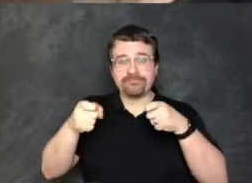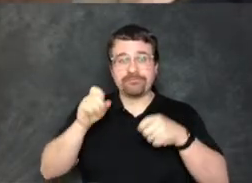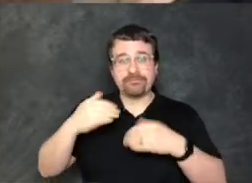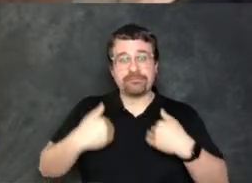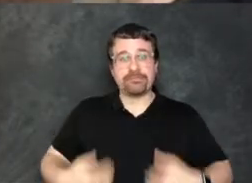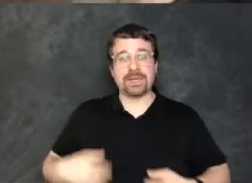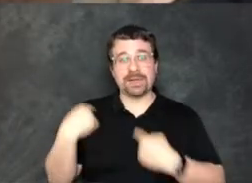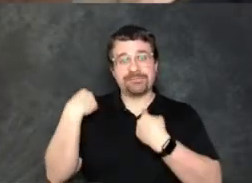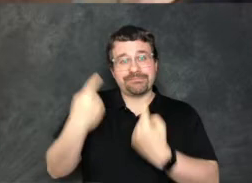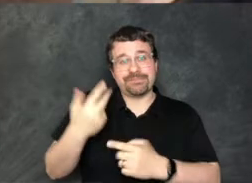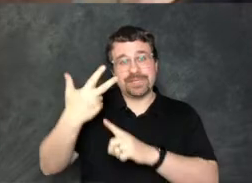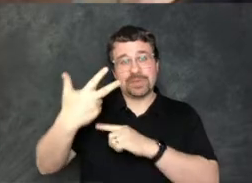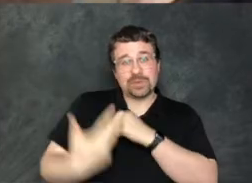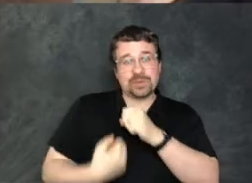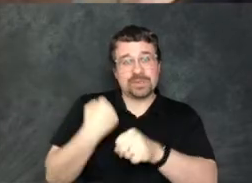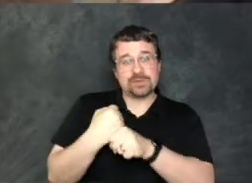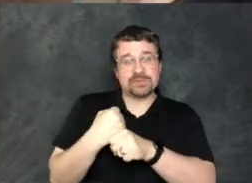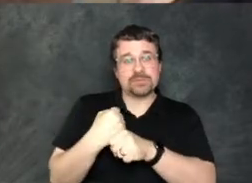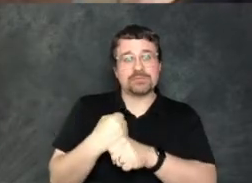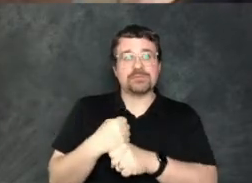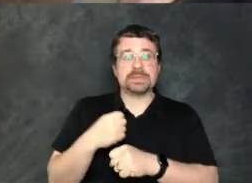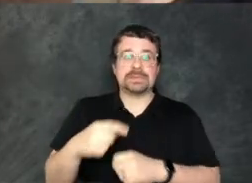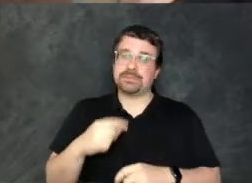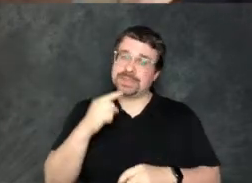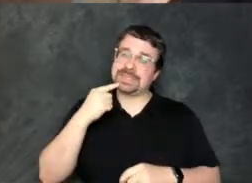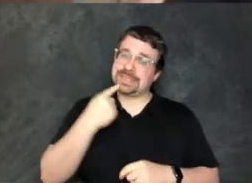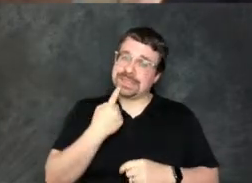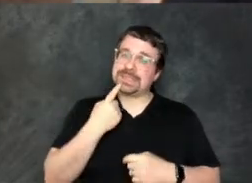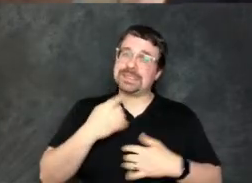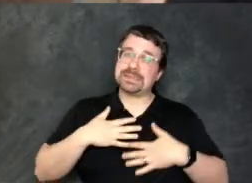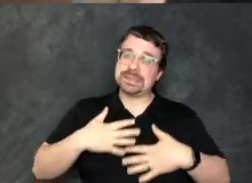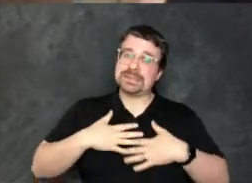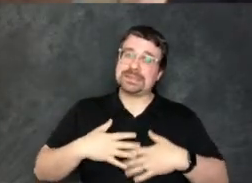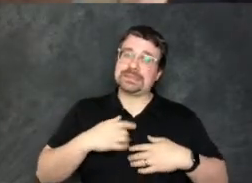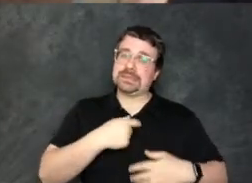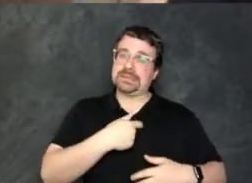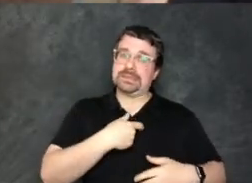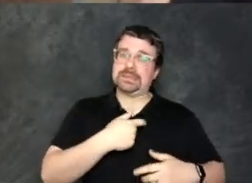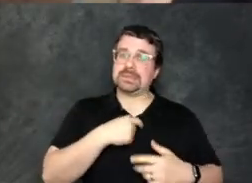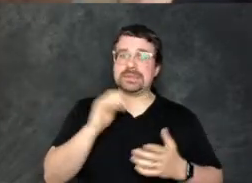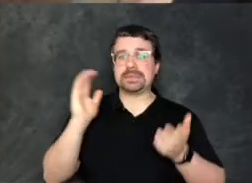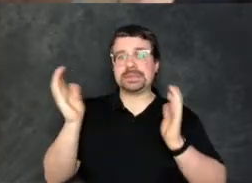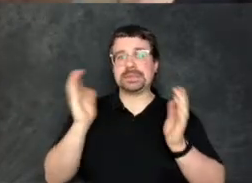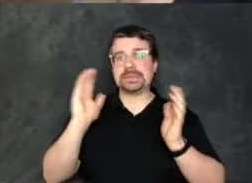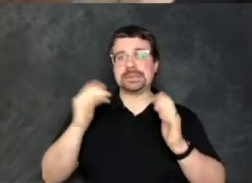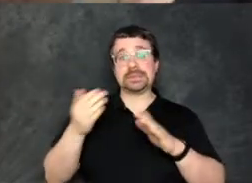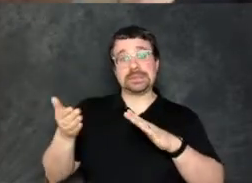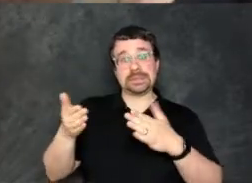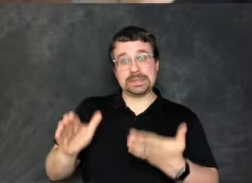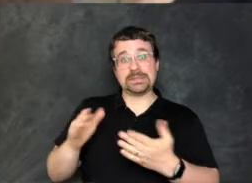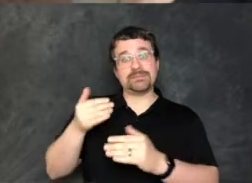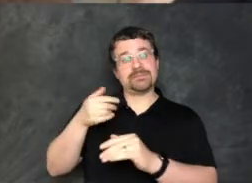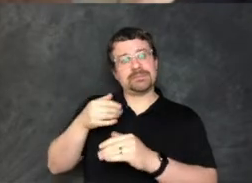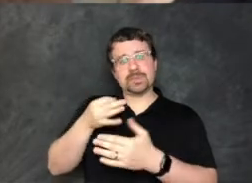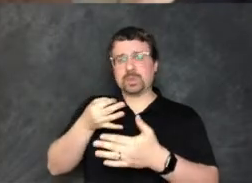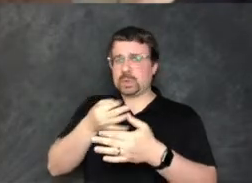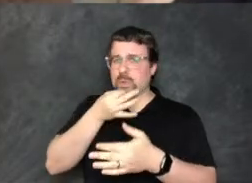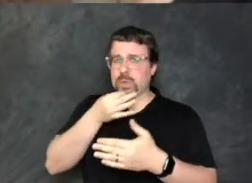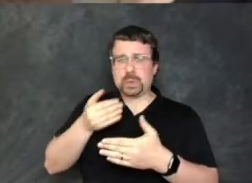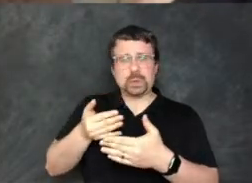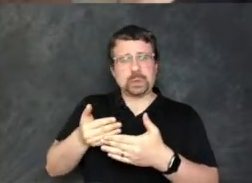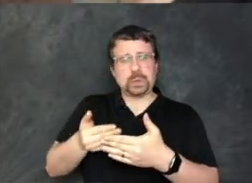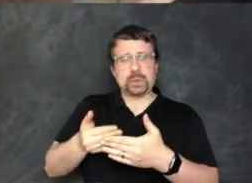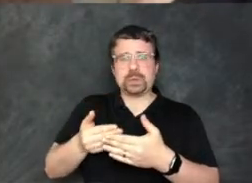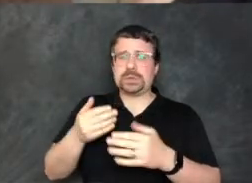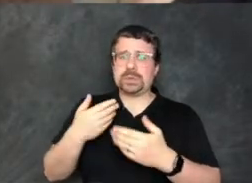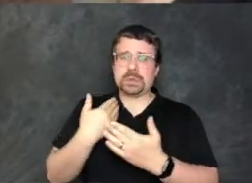overtaken her body over the course of the prior 3 years. She was in pretty serious respiratory distress, and it seemed that death for